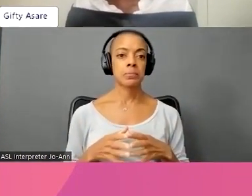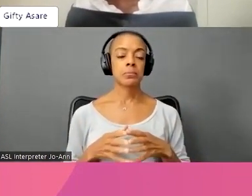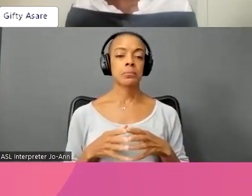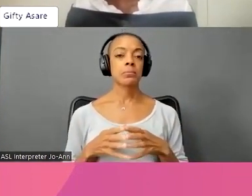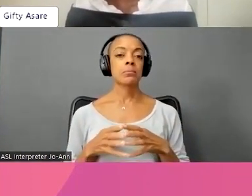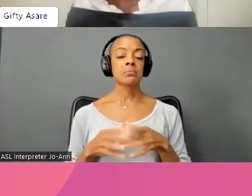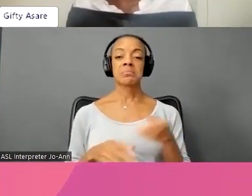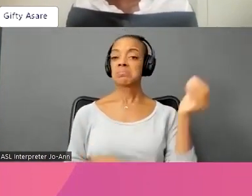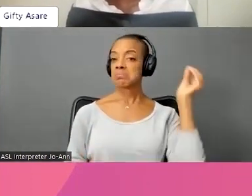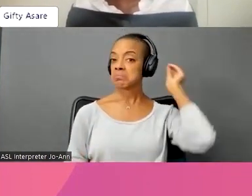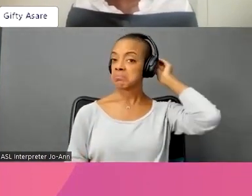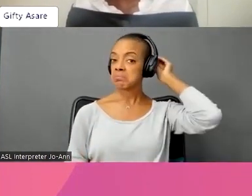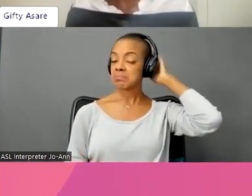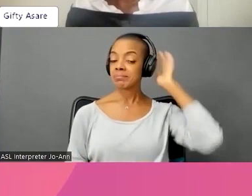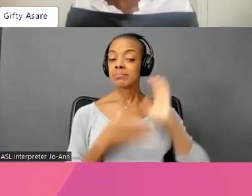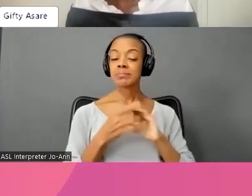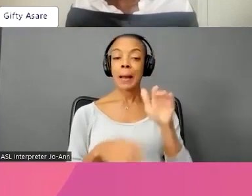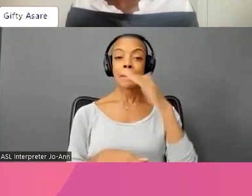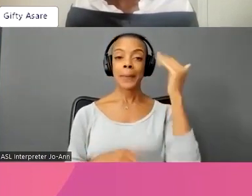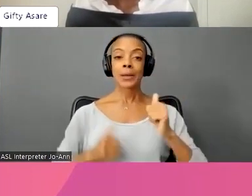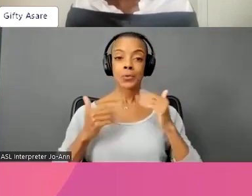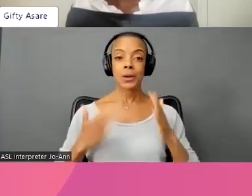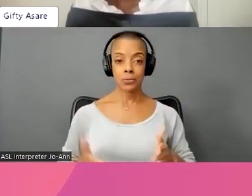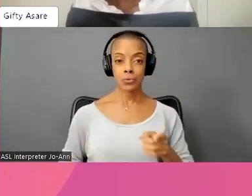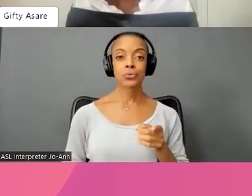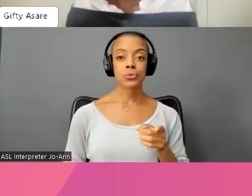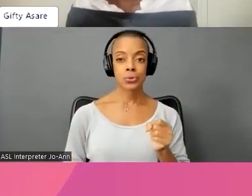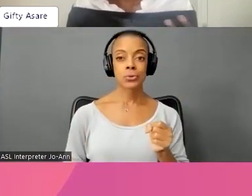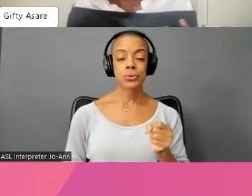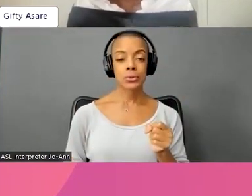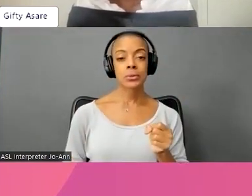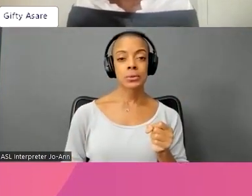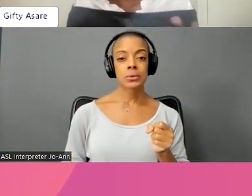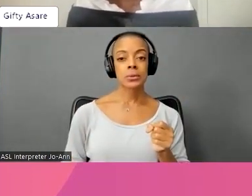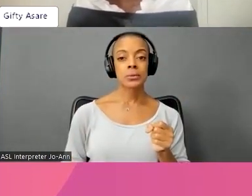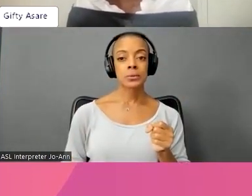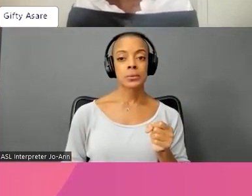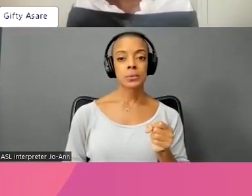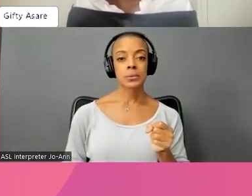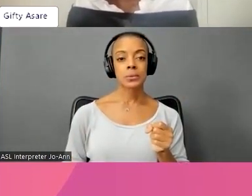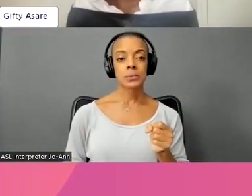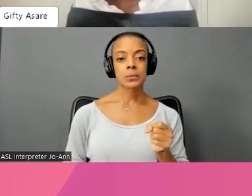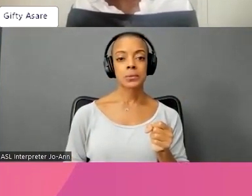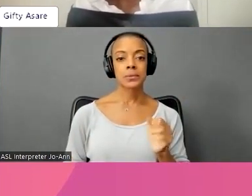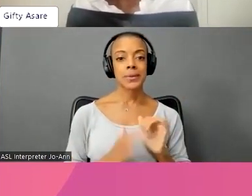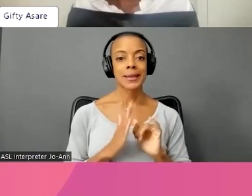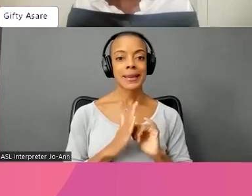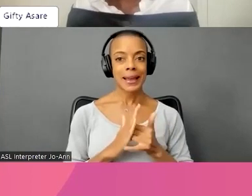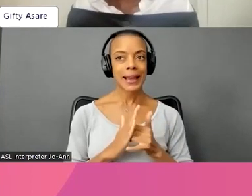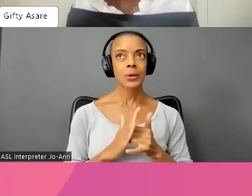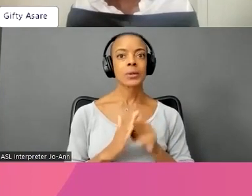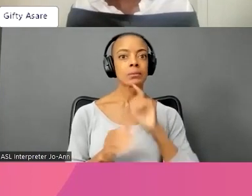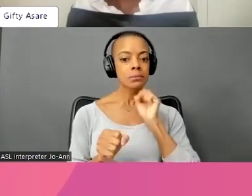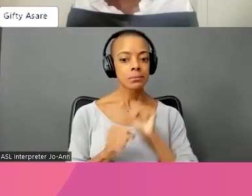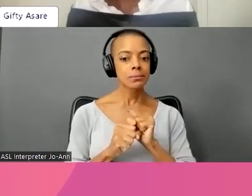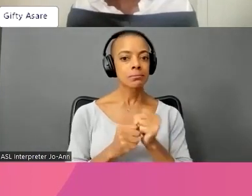it comes to Black survivors and how we can practically aid